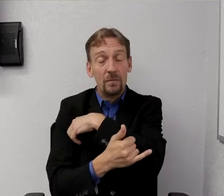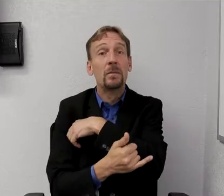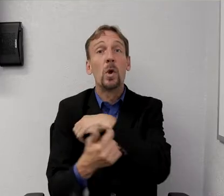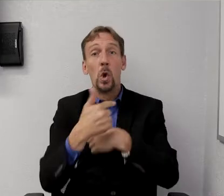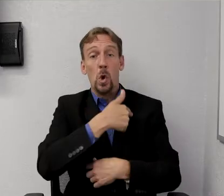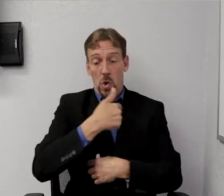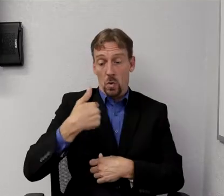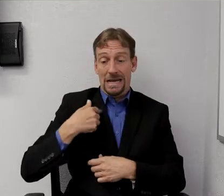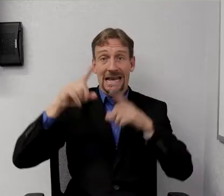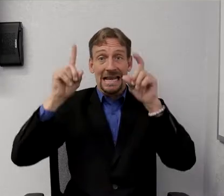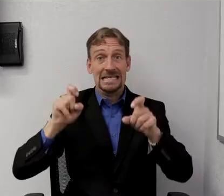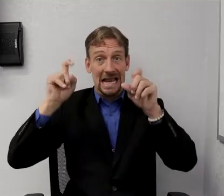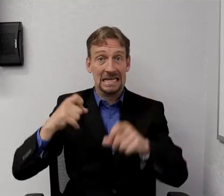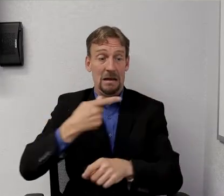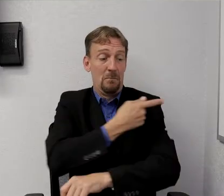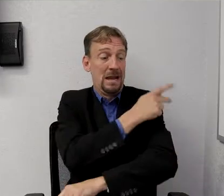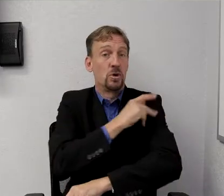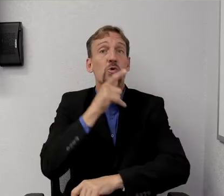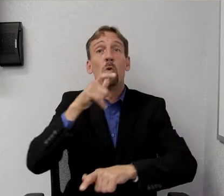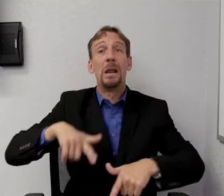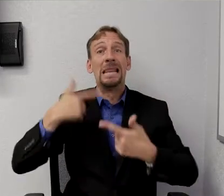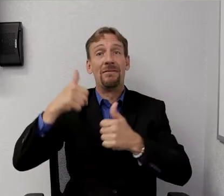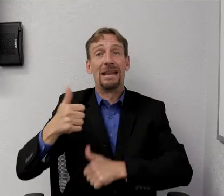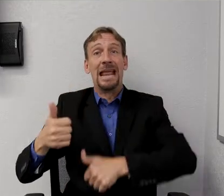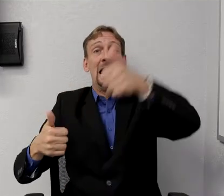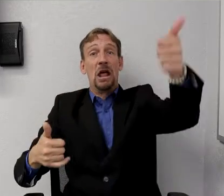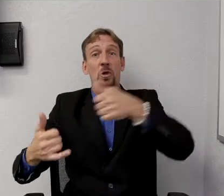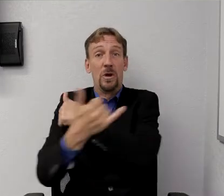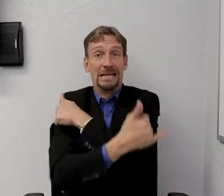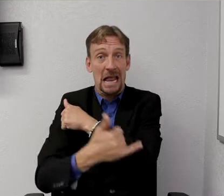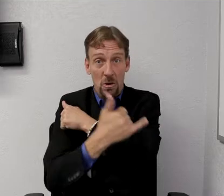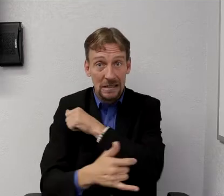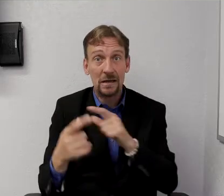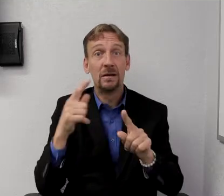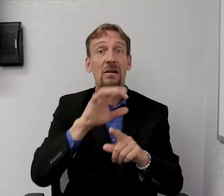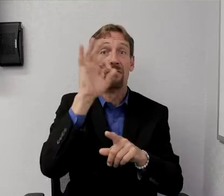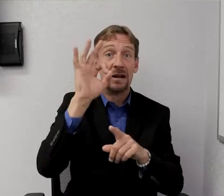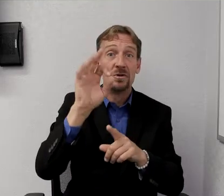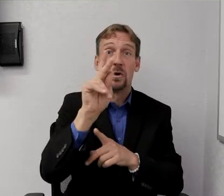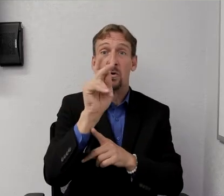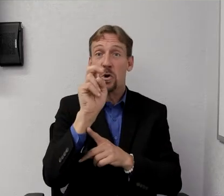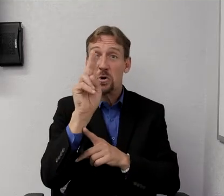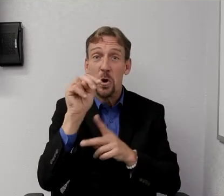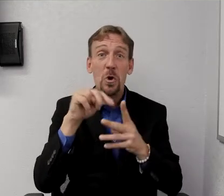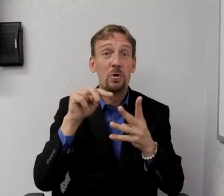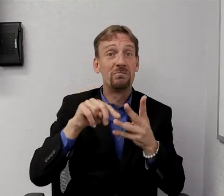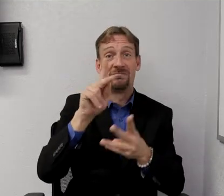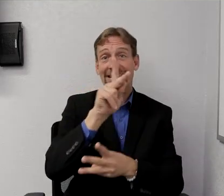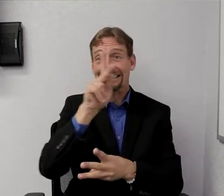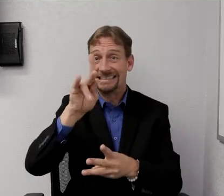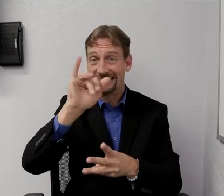tested patients that actually live in other counties, Fresno, Kern, Kings, that just happened to